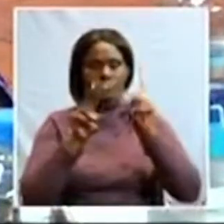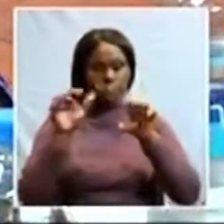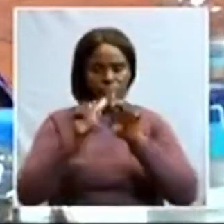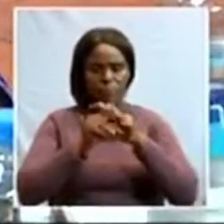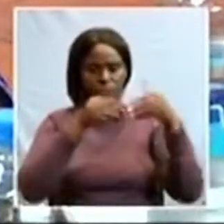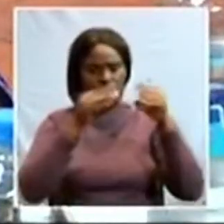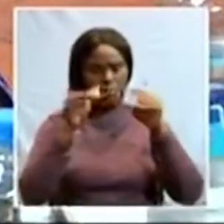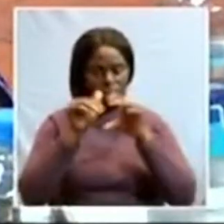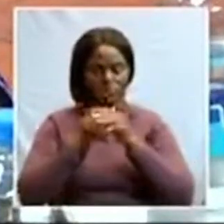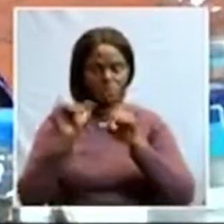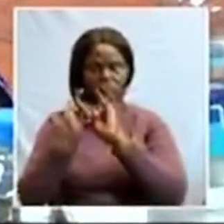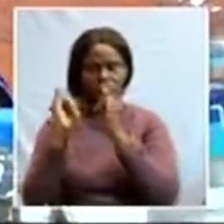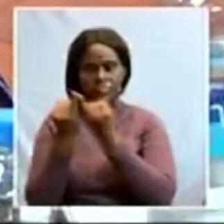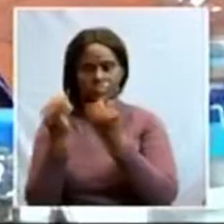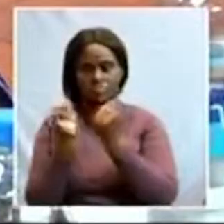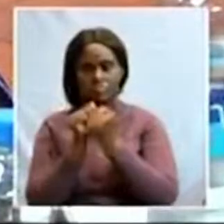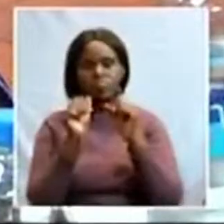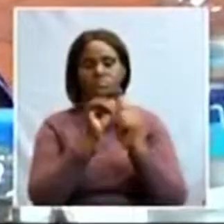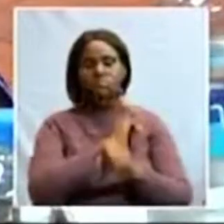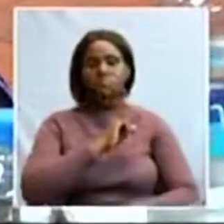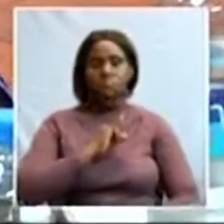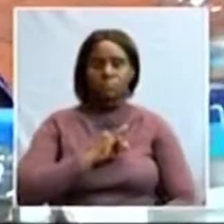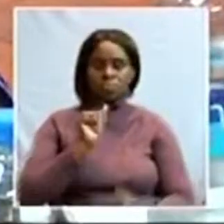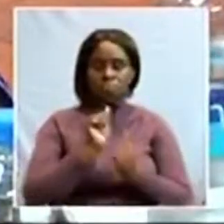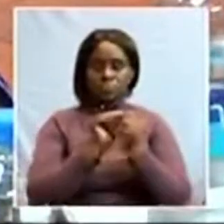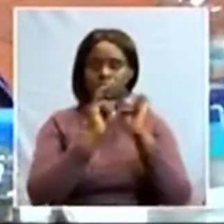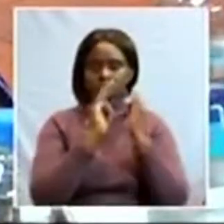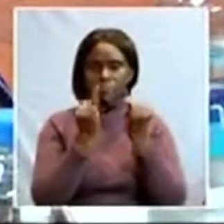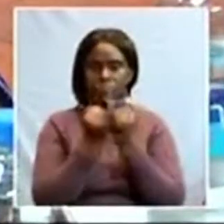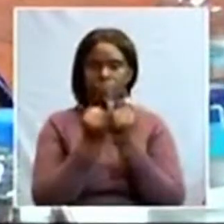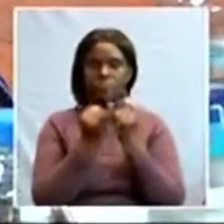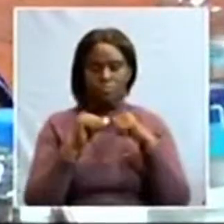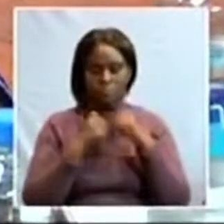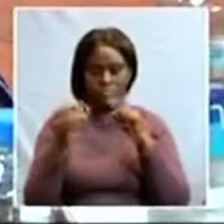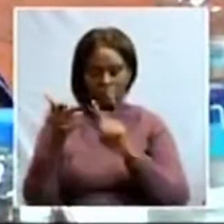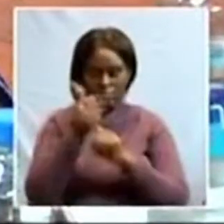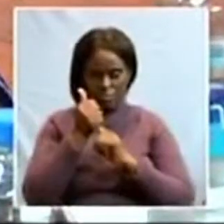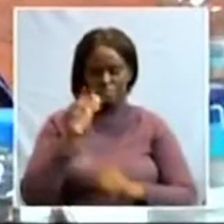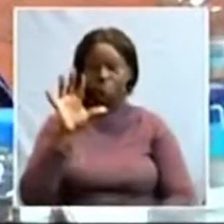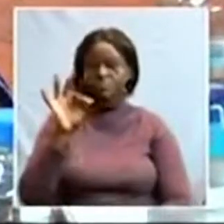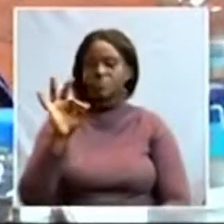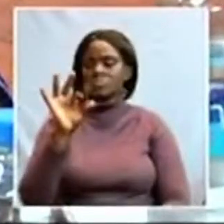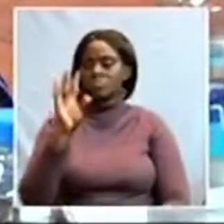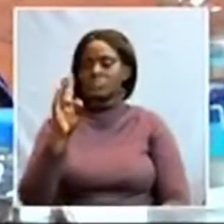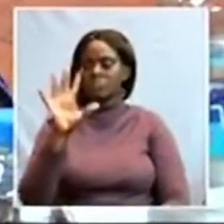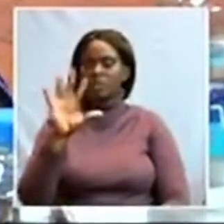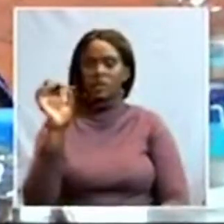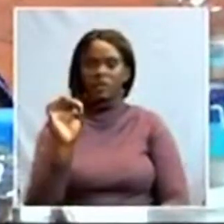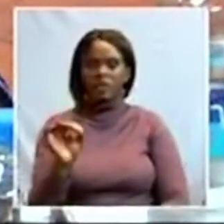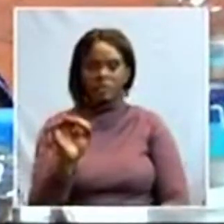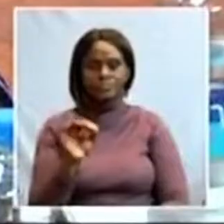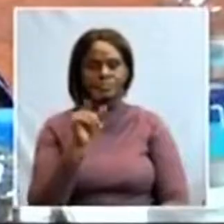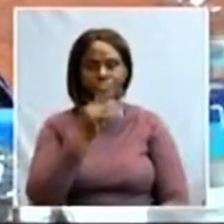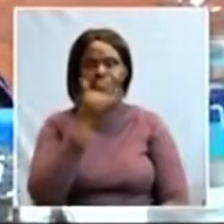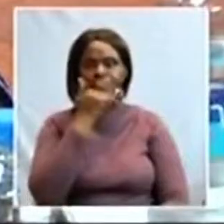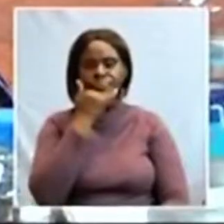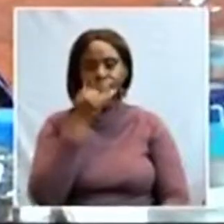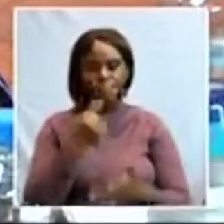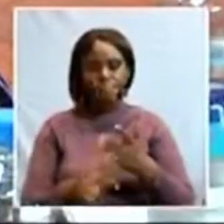markets, industrial and institutions. We achieved 75%. Cause of